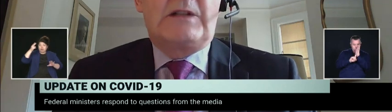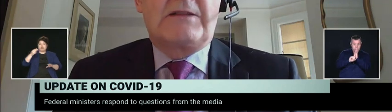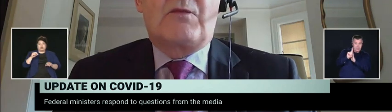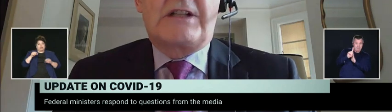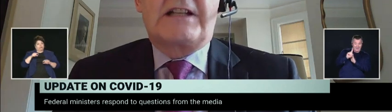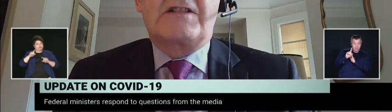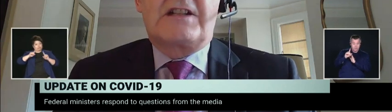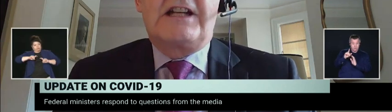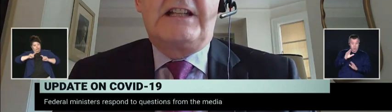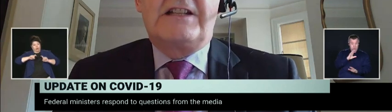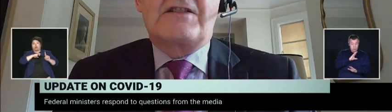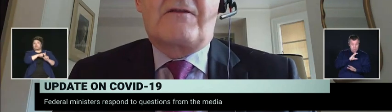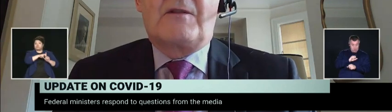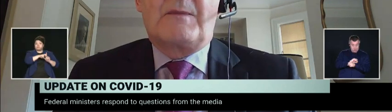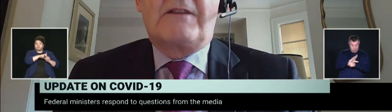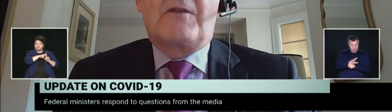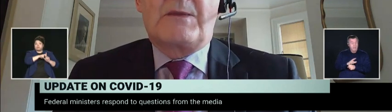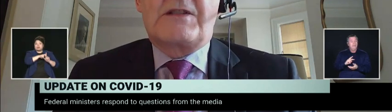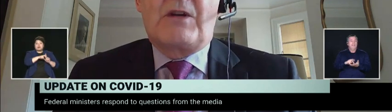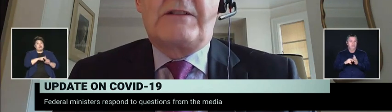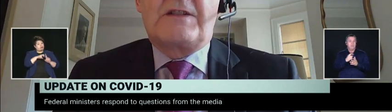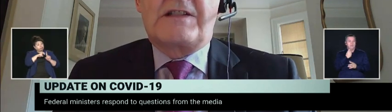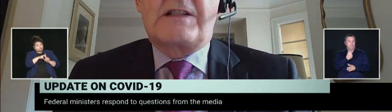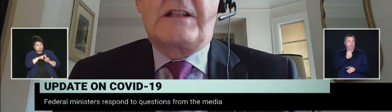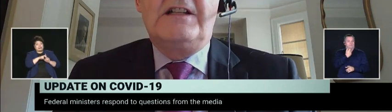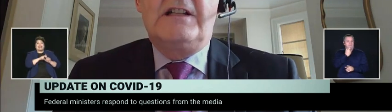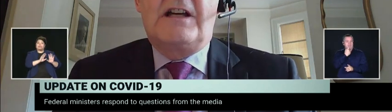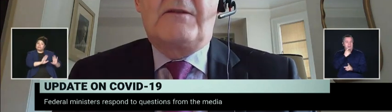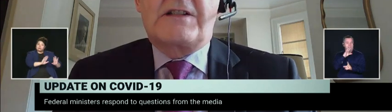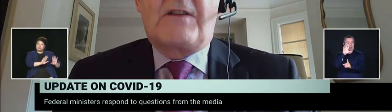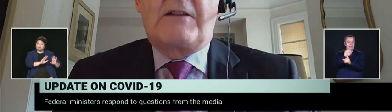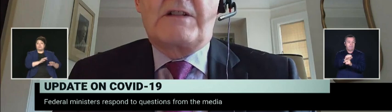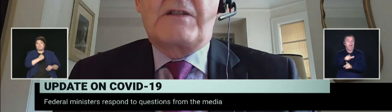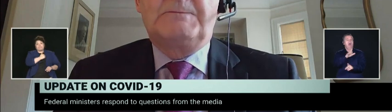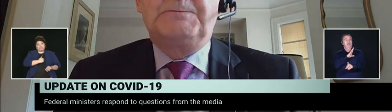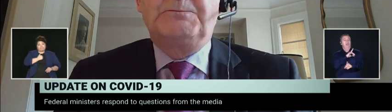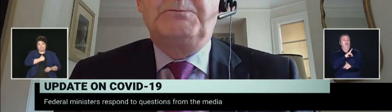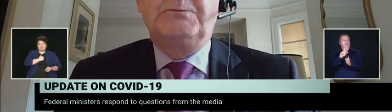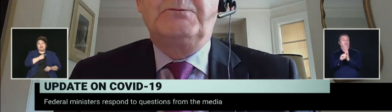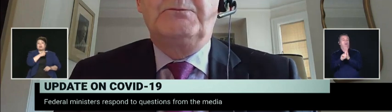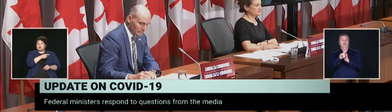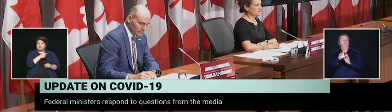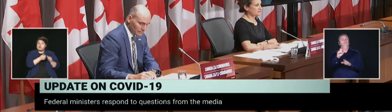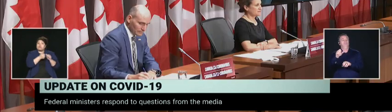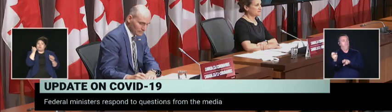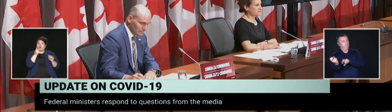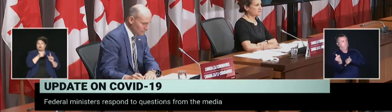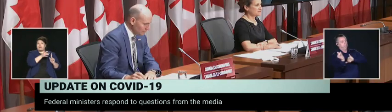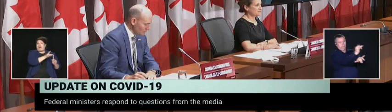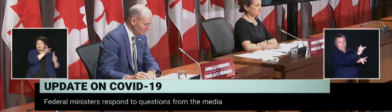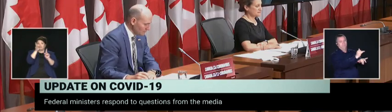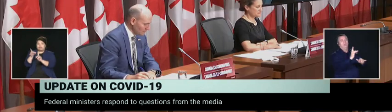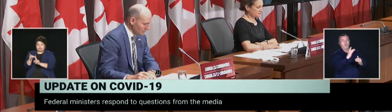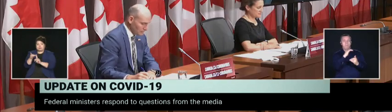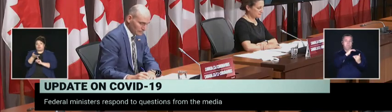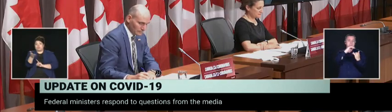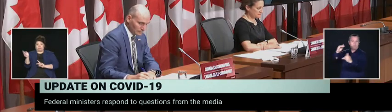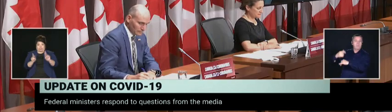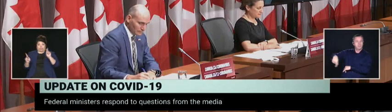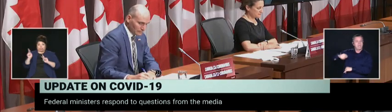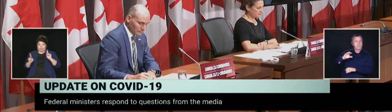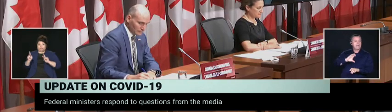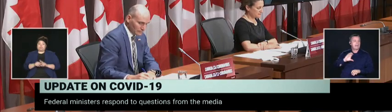way we can protect Canadians from the spread of this virus. Thank you, Minister. Operator, next question,